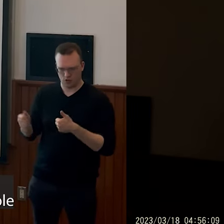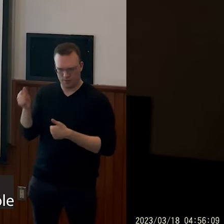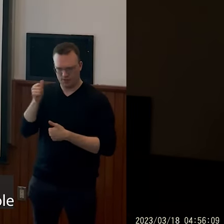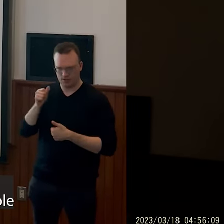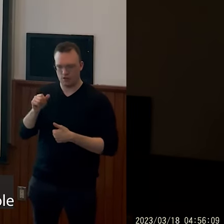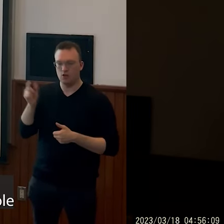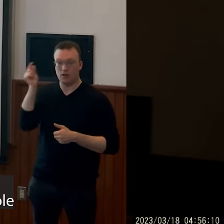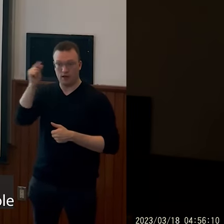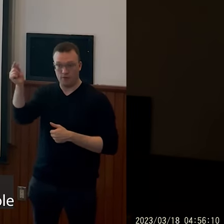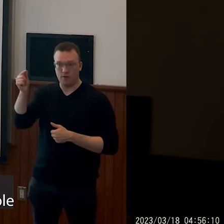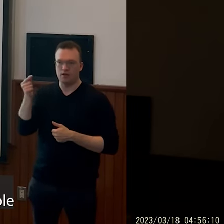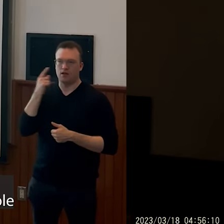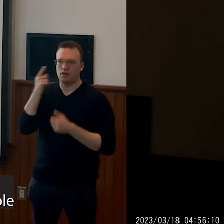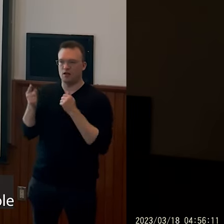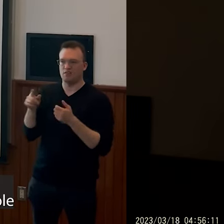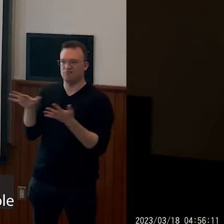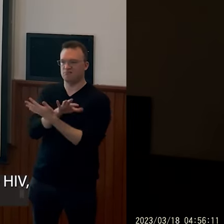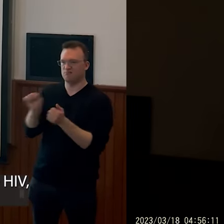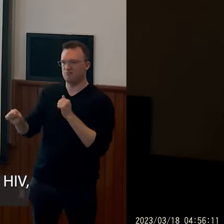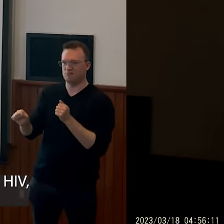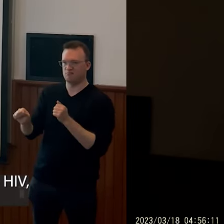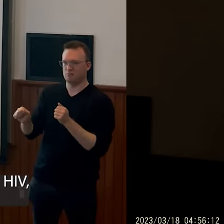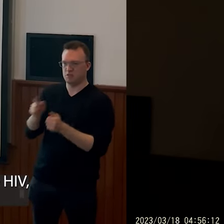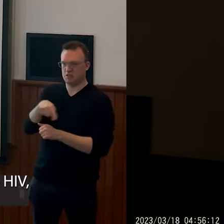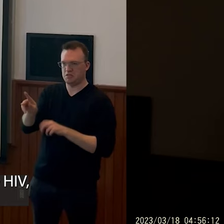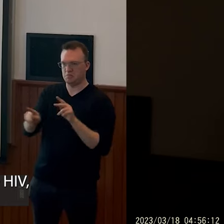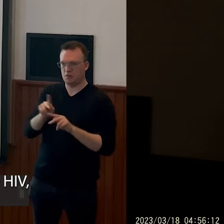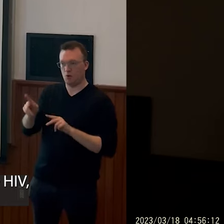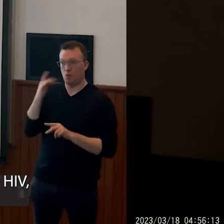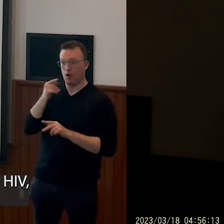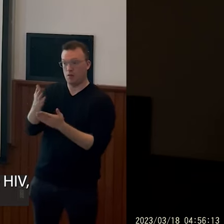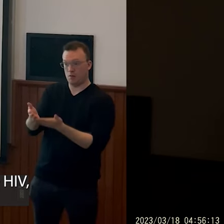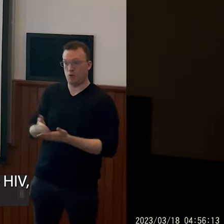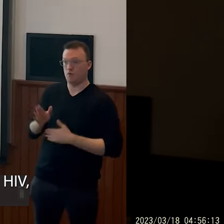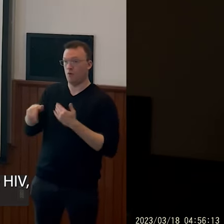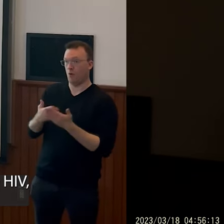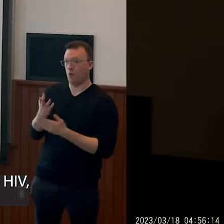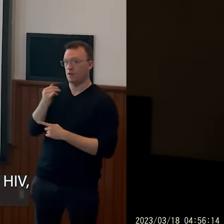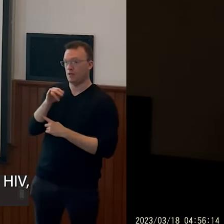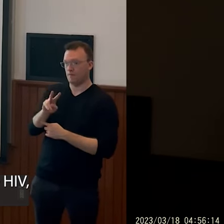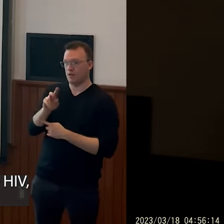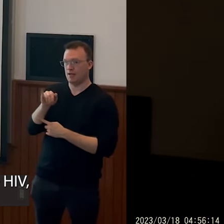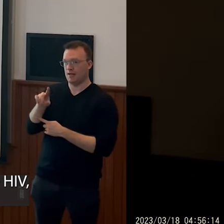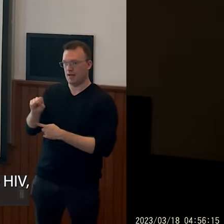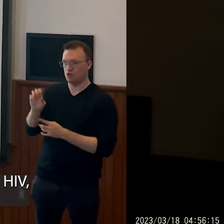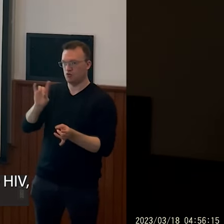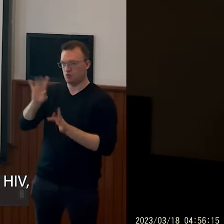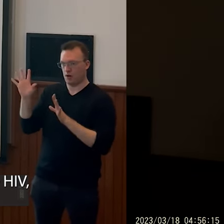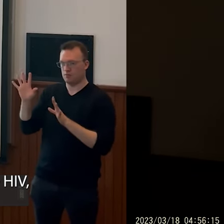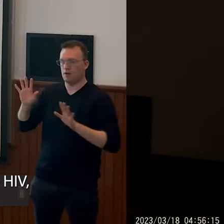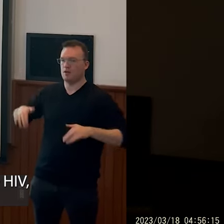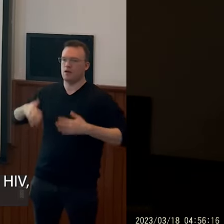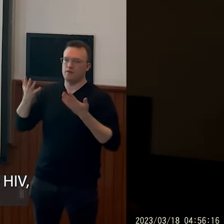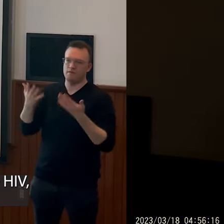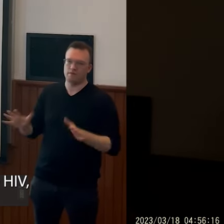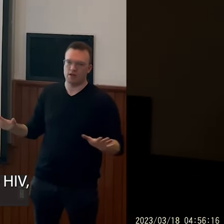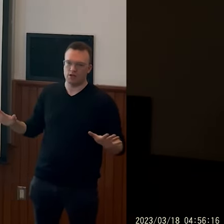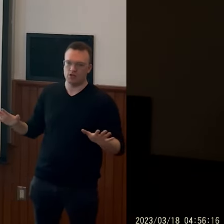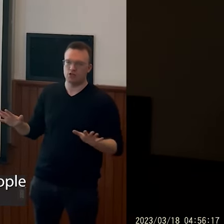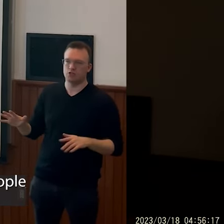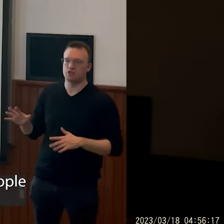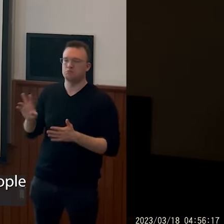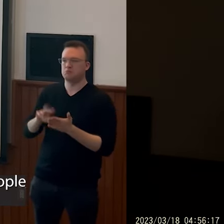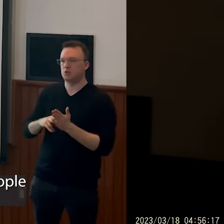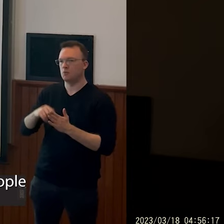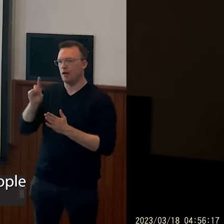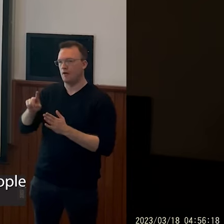to eliminate these people because they prove that the whole HIV, the AIDS crisis is still not over. And so we